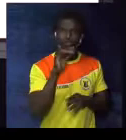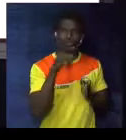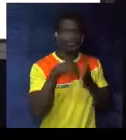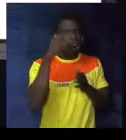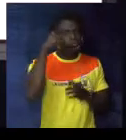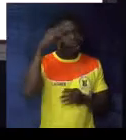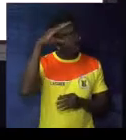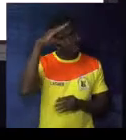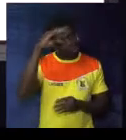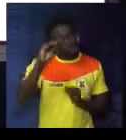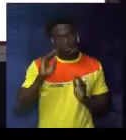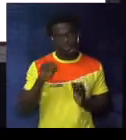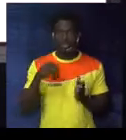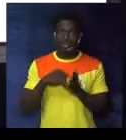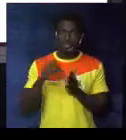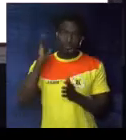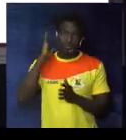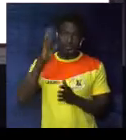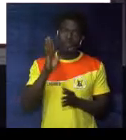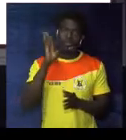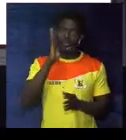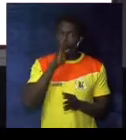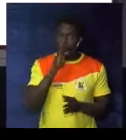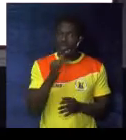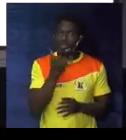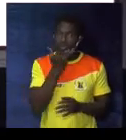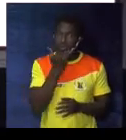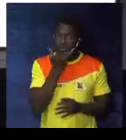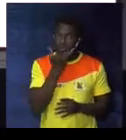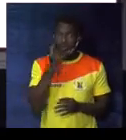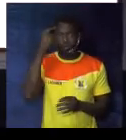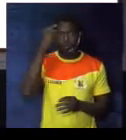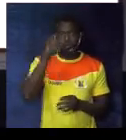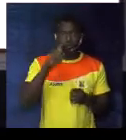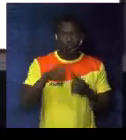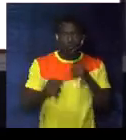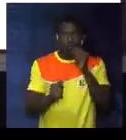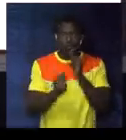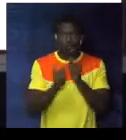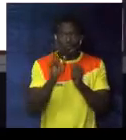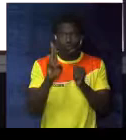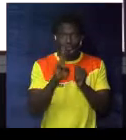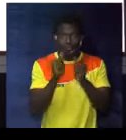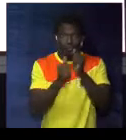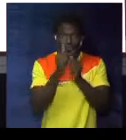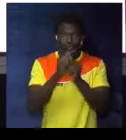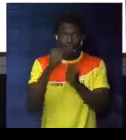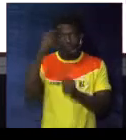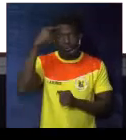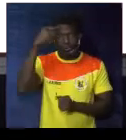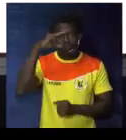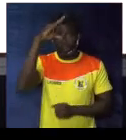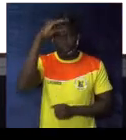beings. It will be incorrect for you to use which for human beings.